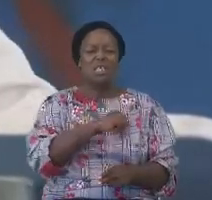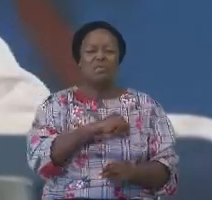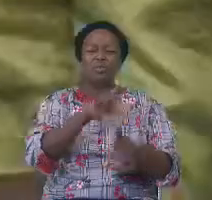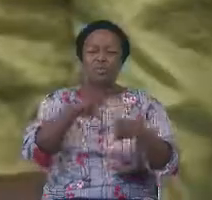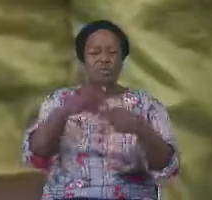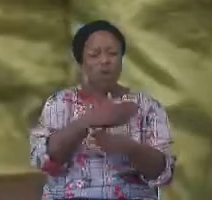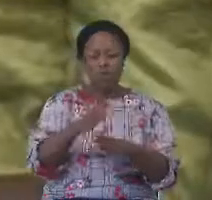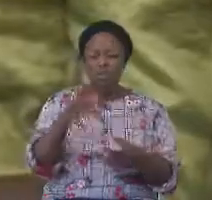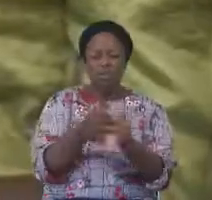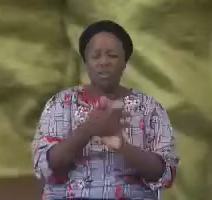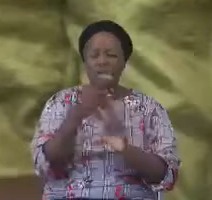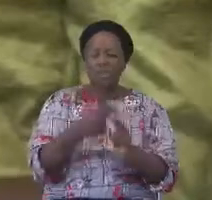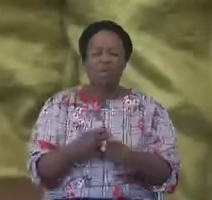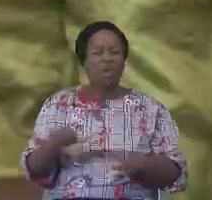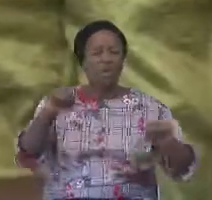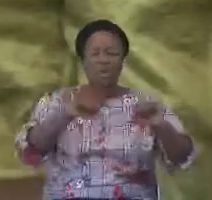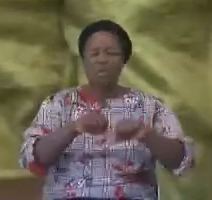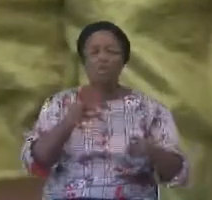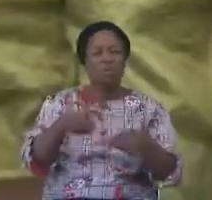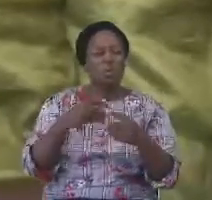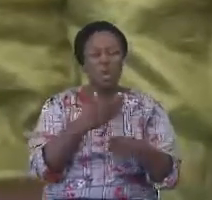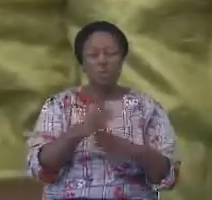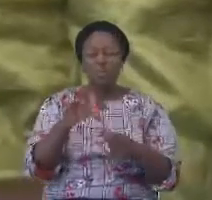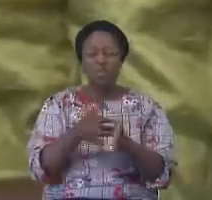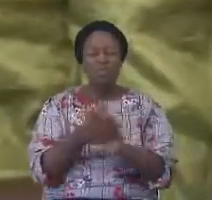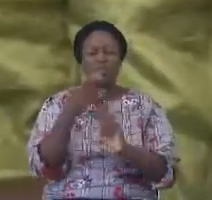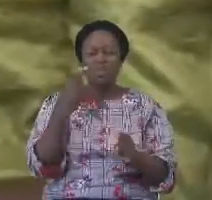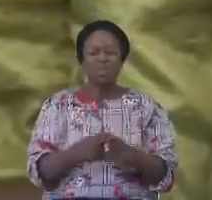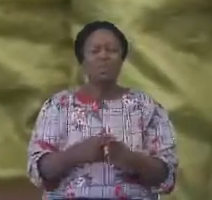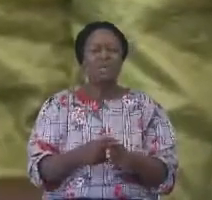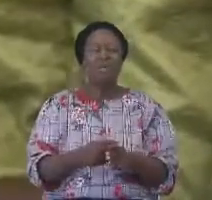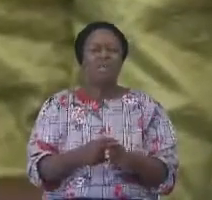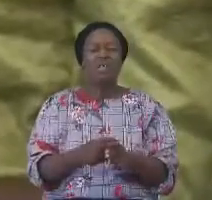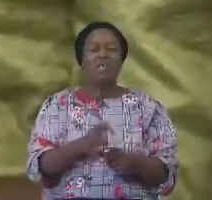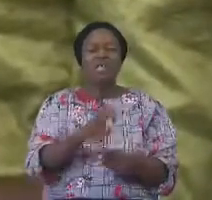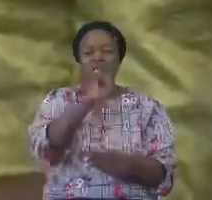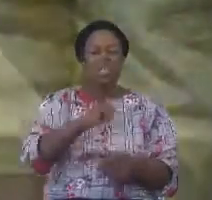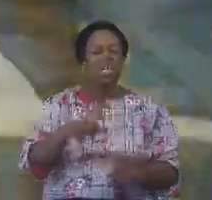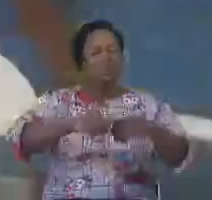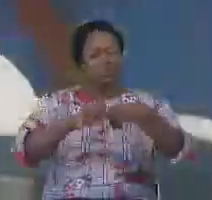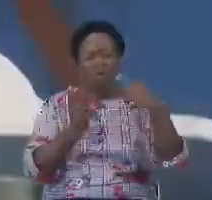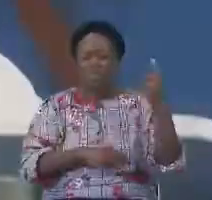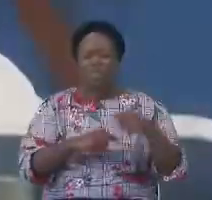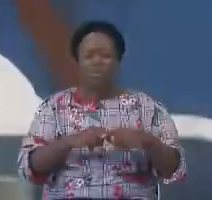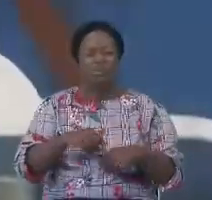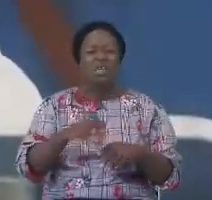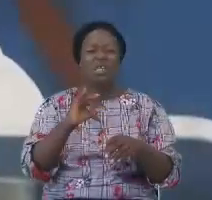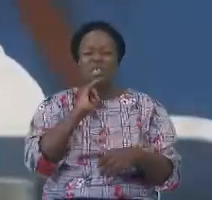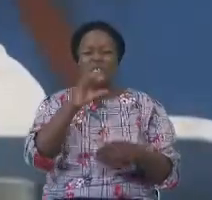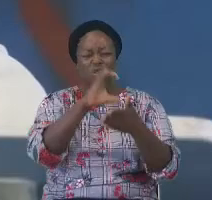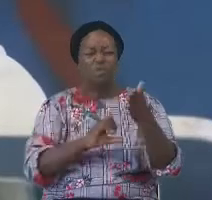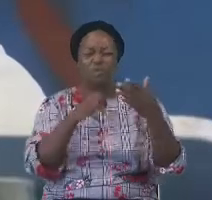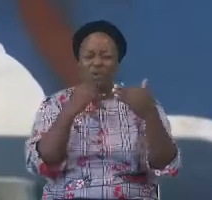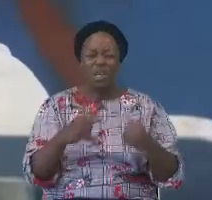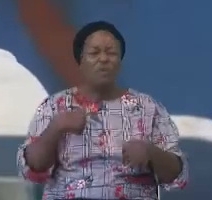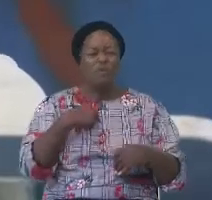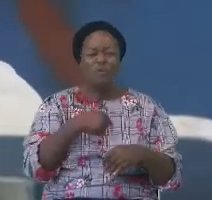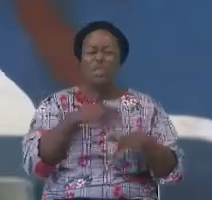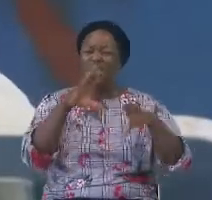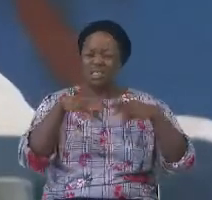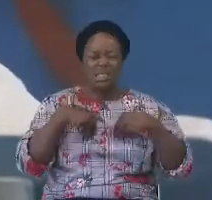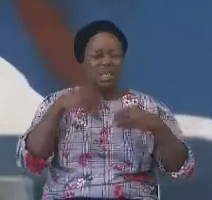jesus name guilt go away condemnation go away